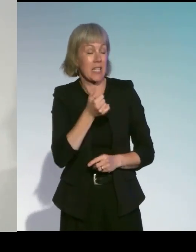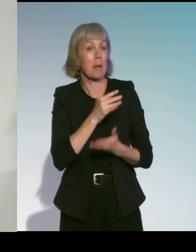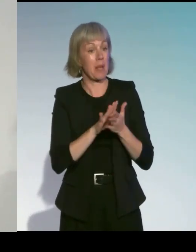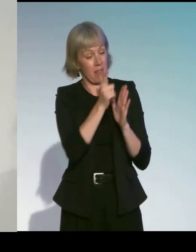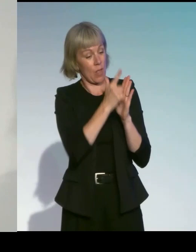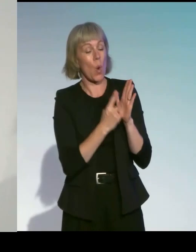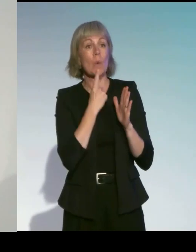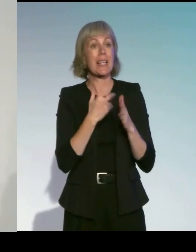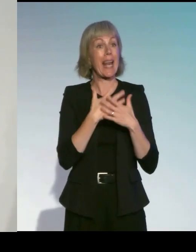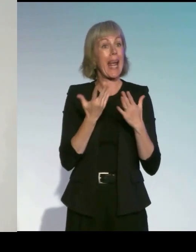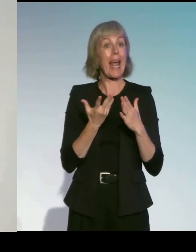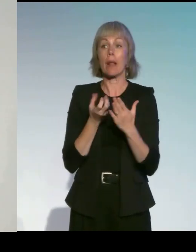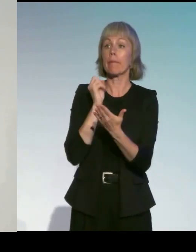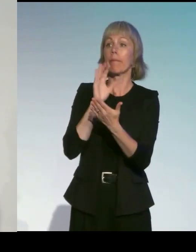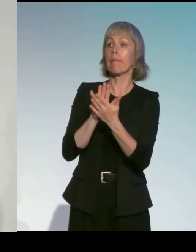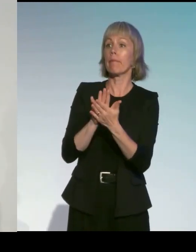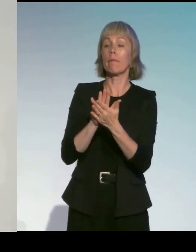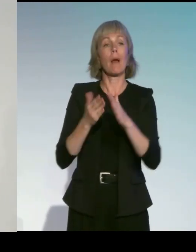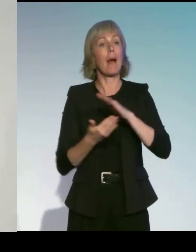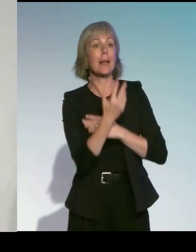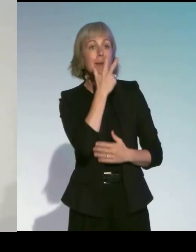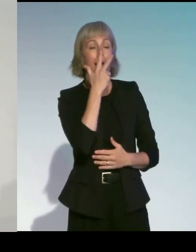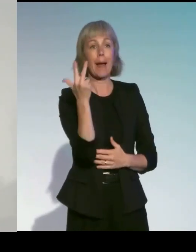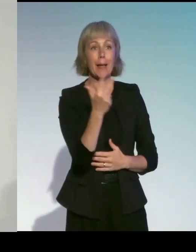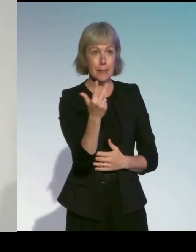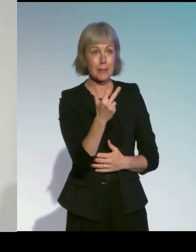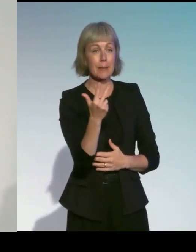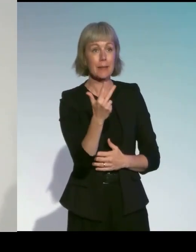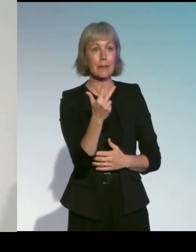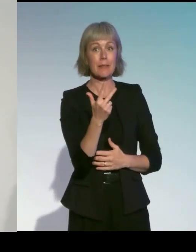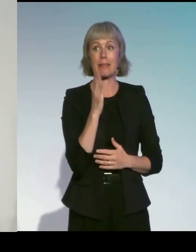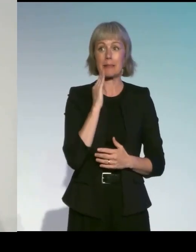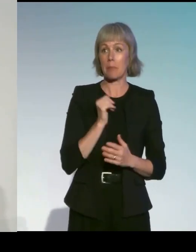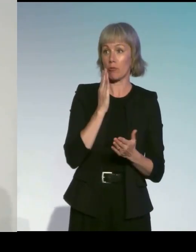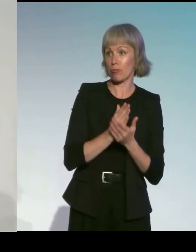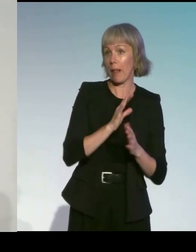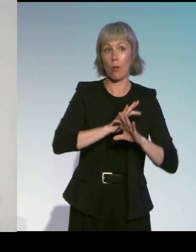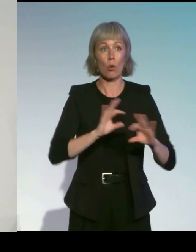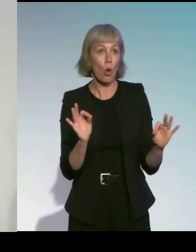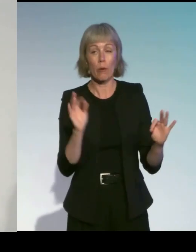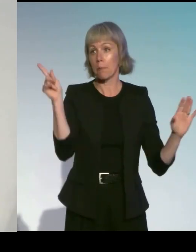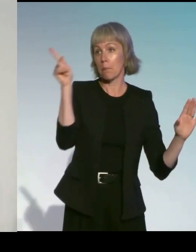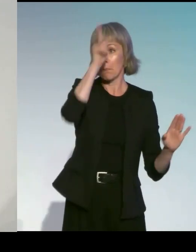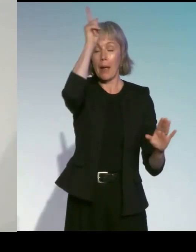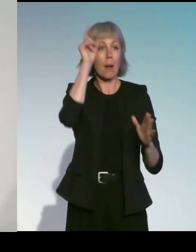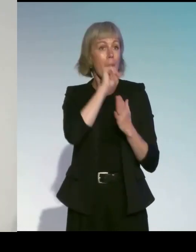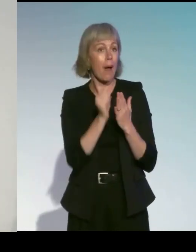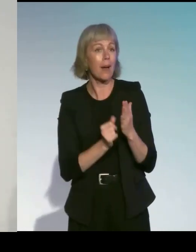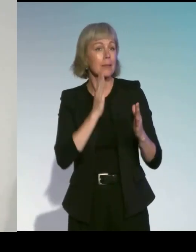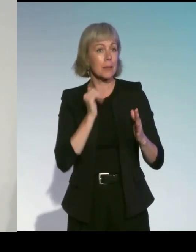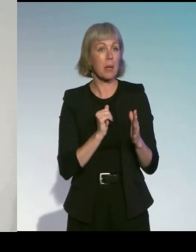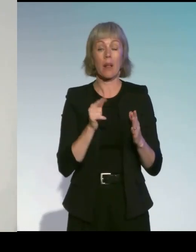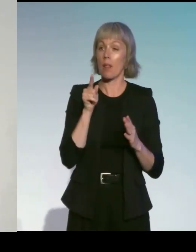under 18, regardless of whether they are under 18, or whether it is slash fiction, or whether it is hentai, or whether it is, you